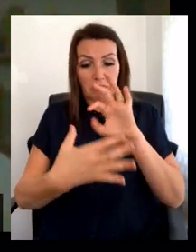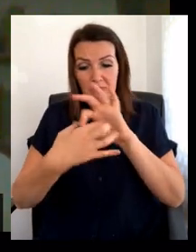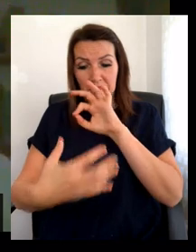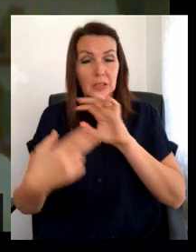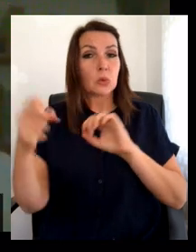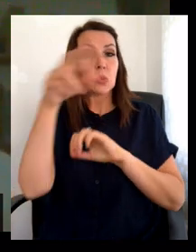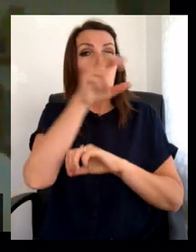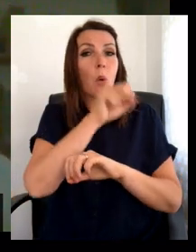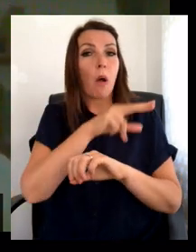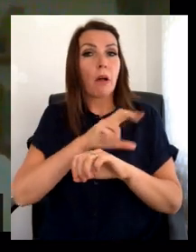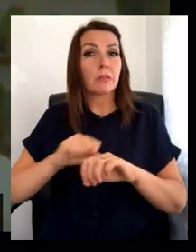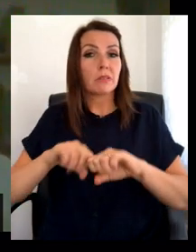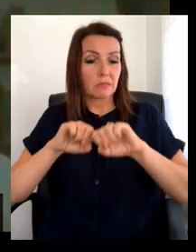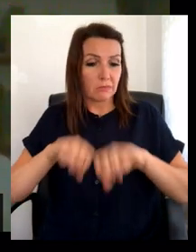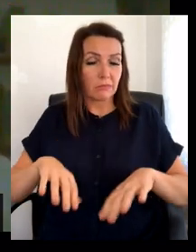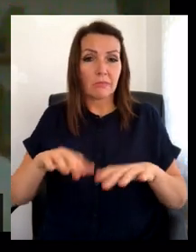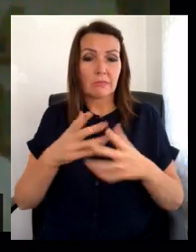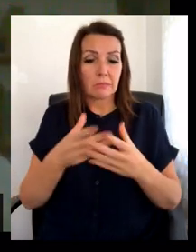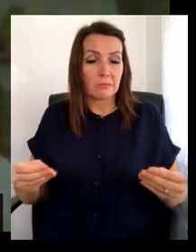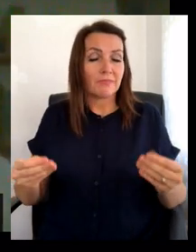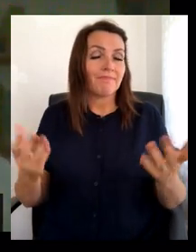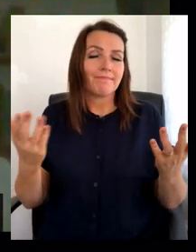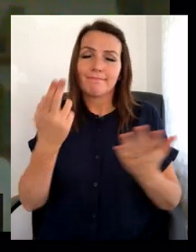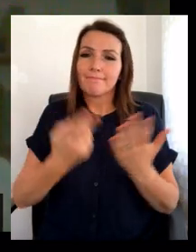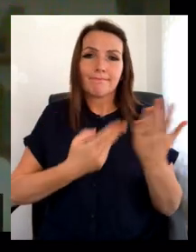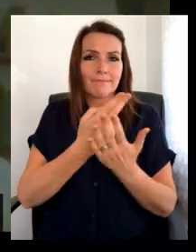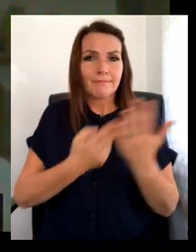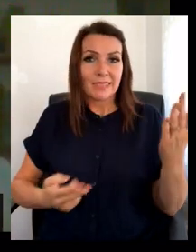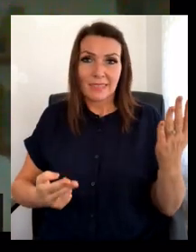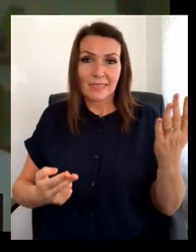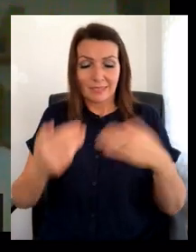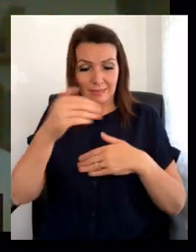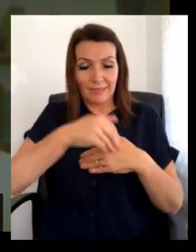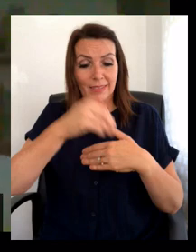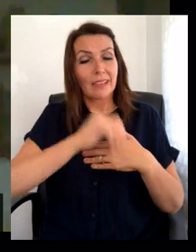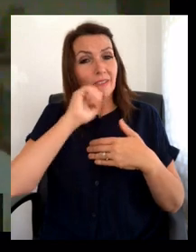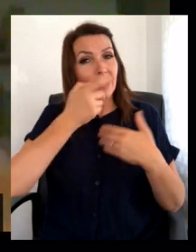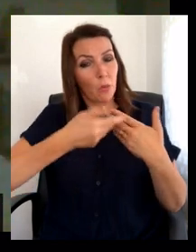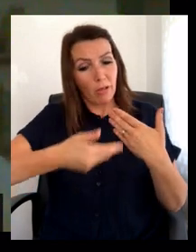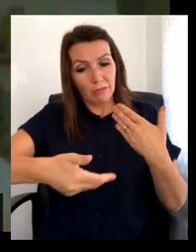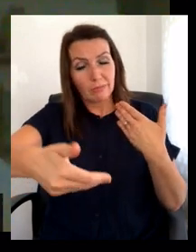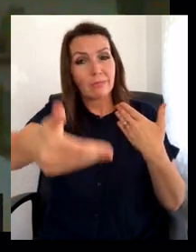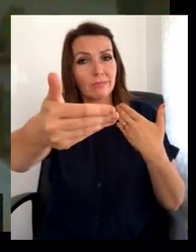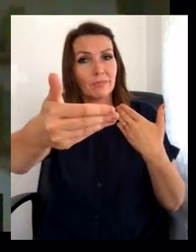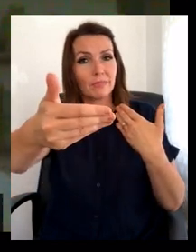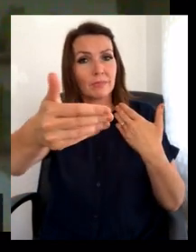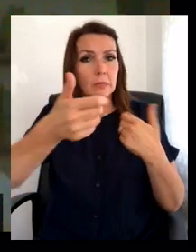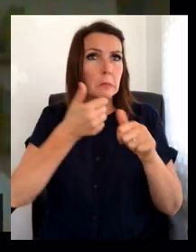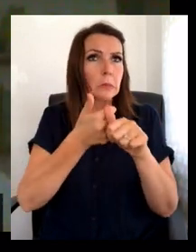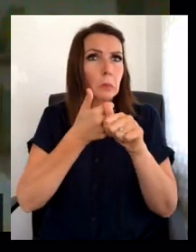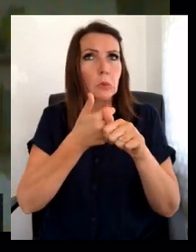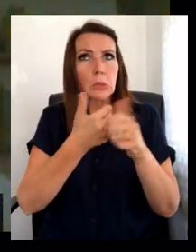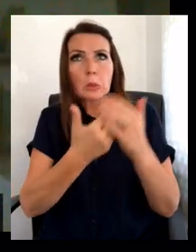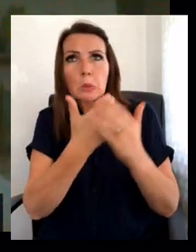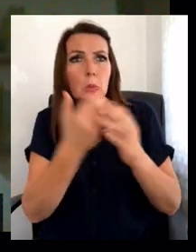quite extensive, and will have very long-term effects in terms of supporting the arts and next generations of